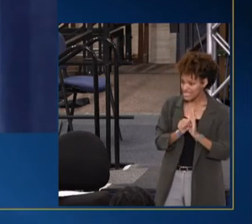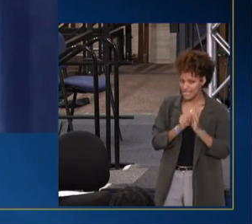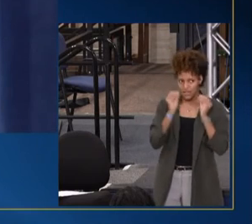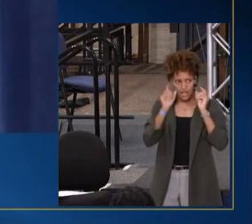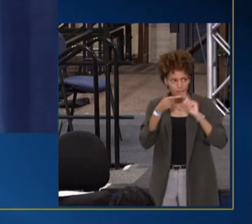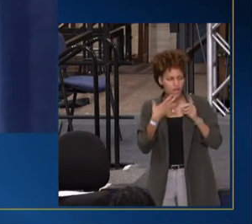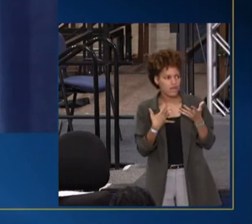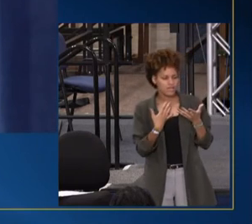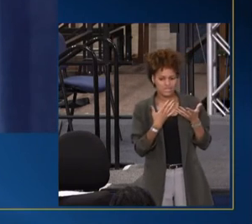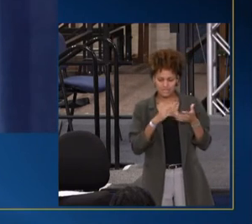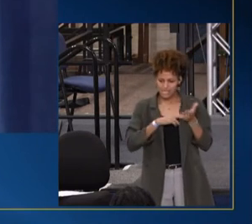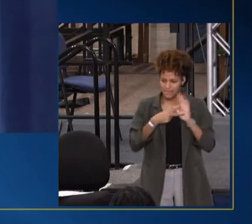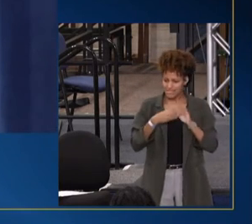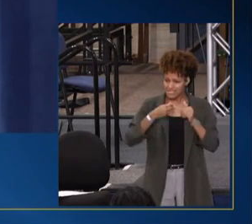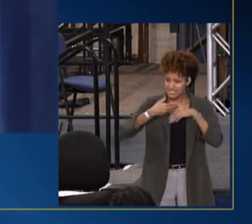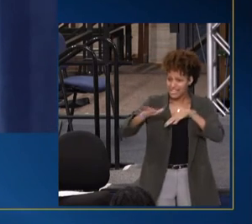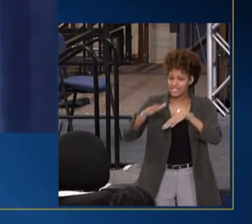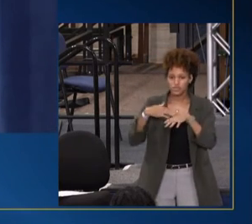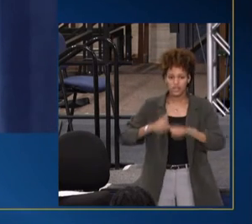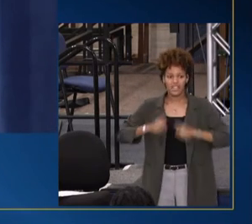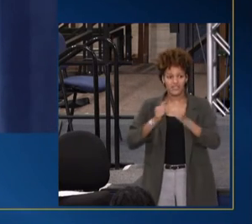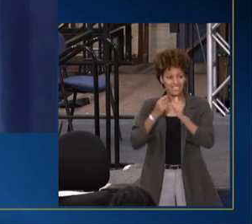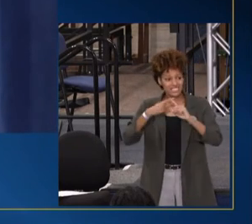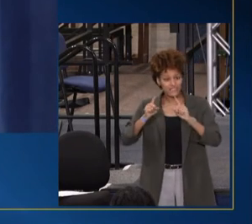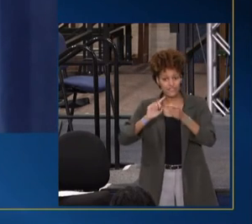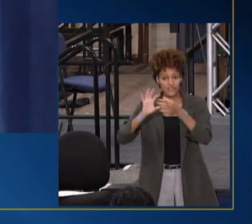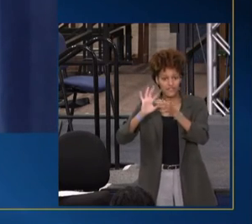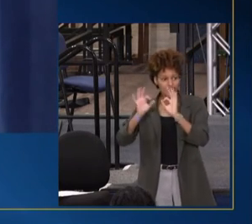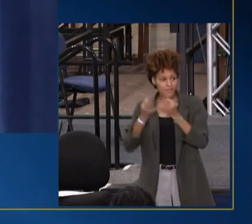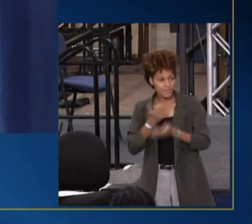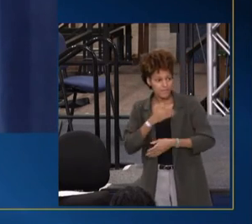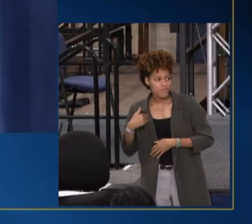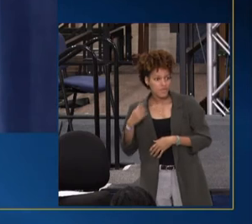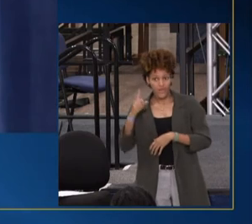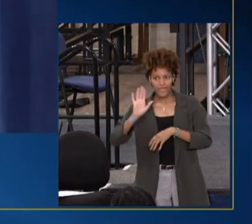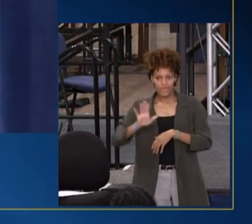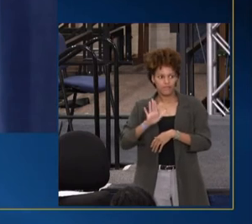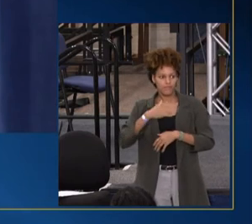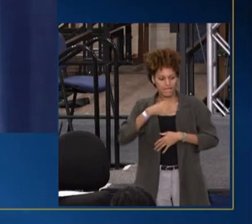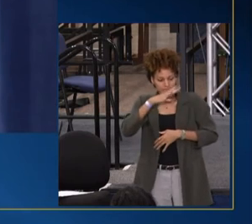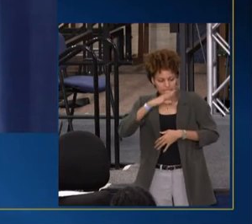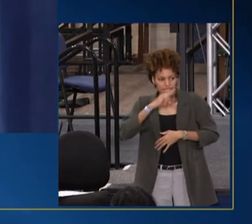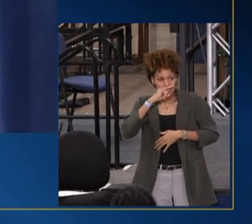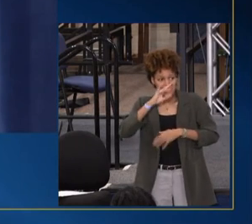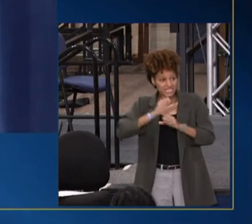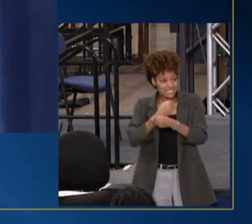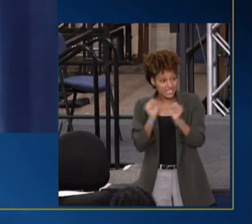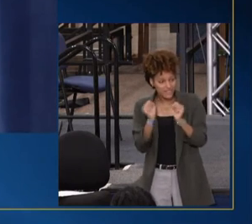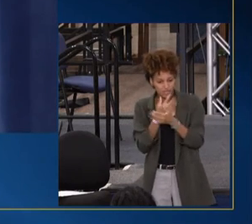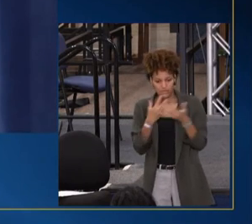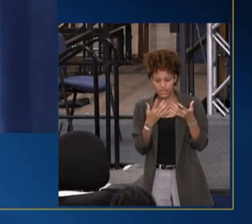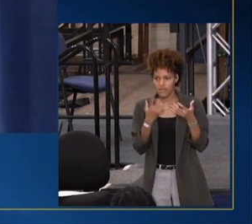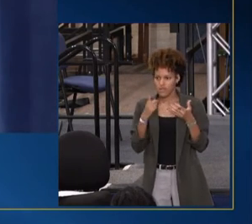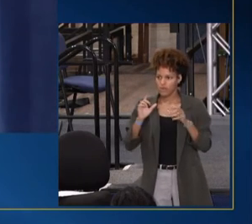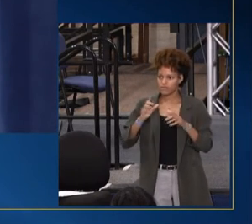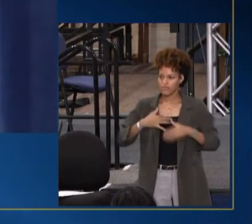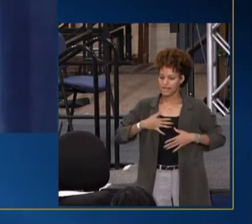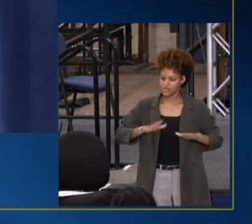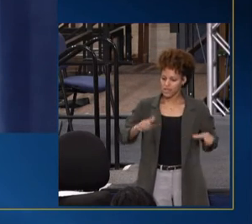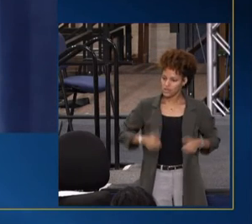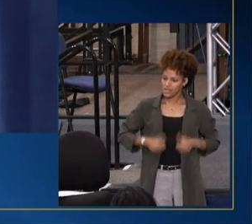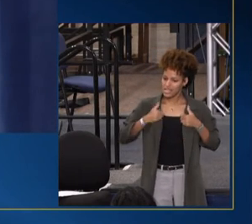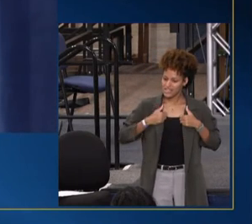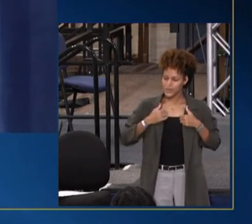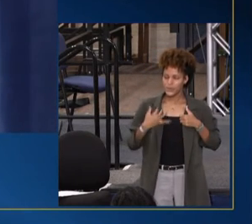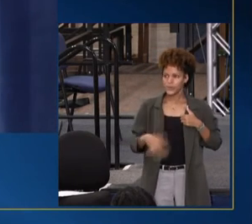it means to send their kids to live with a different relative in another state for their safety, for their health, for their well-being, for them to live. I